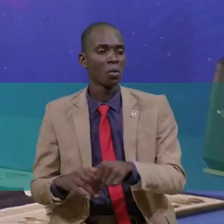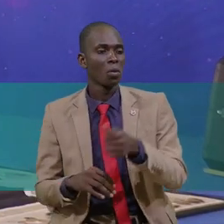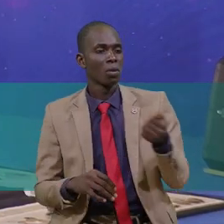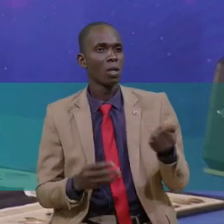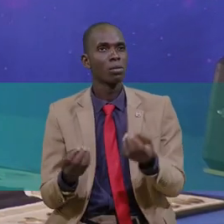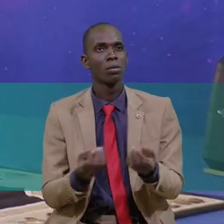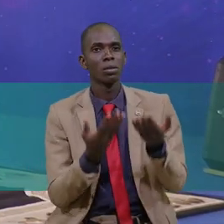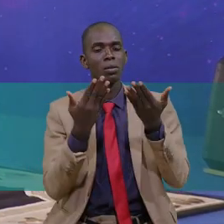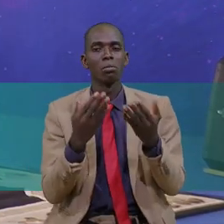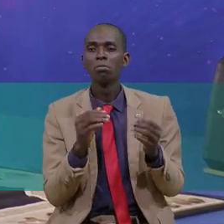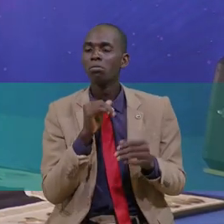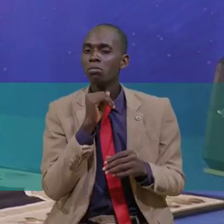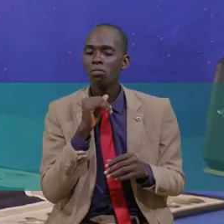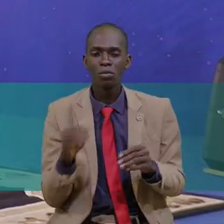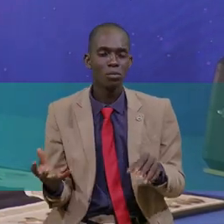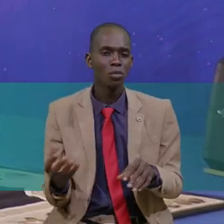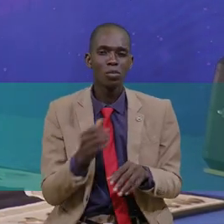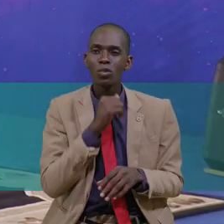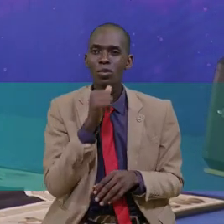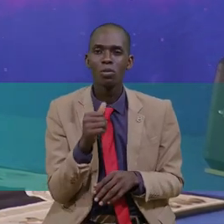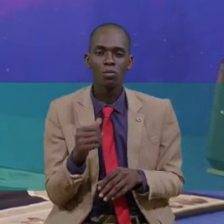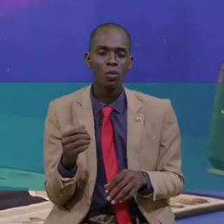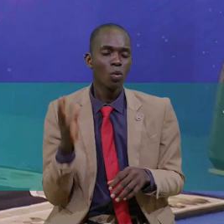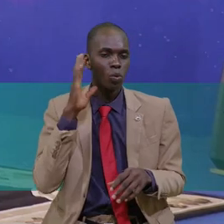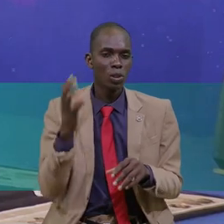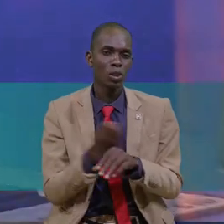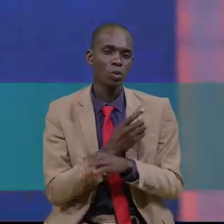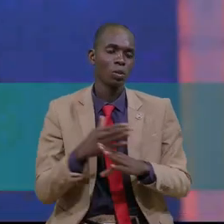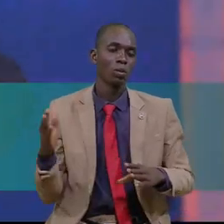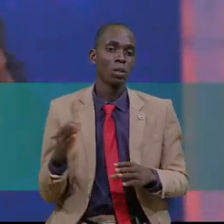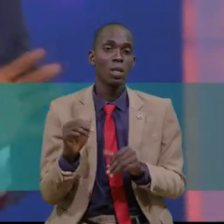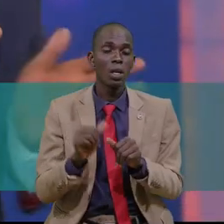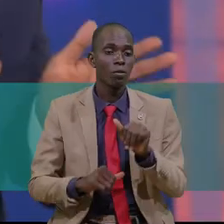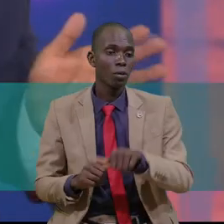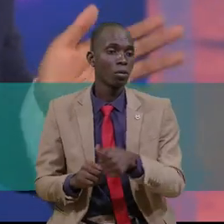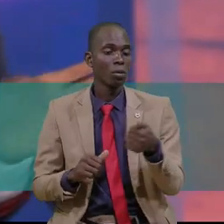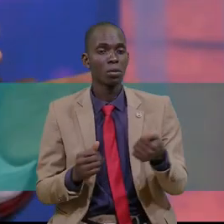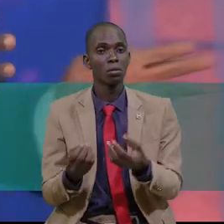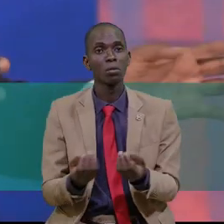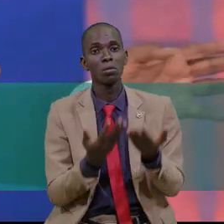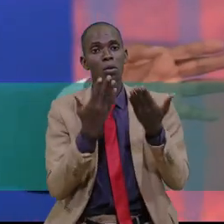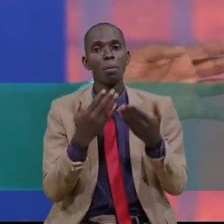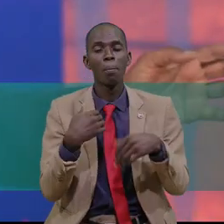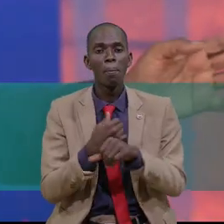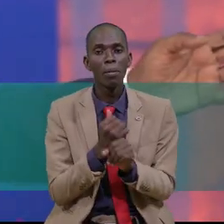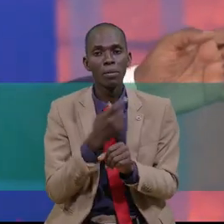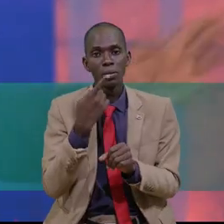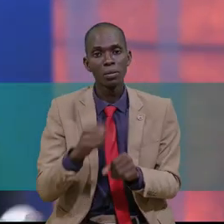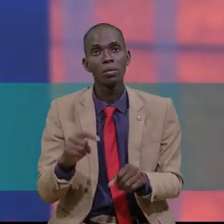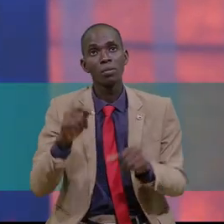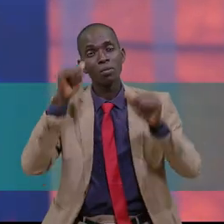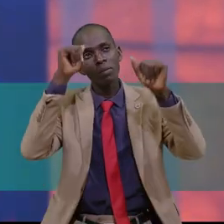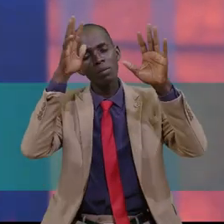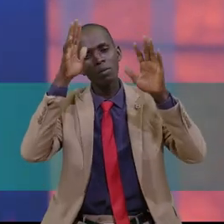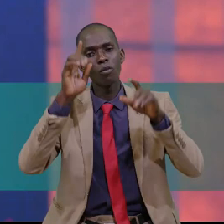sacrifice knocks you off, kicks you off. Any other sacrifice makes the Father to turn away